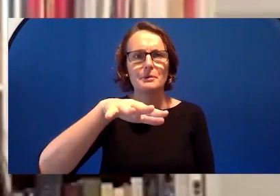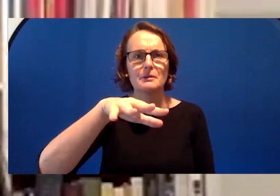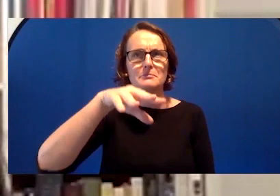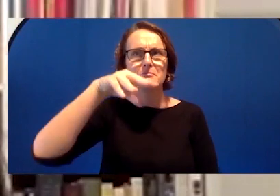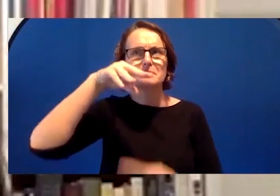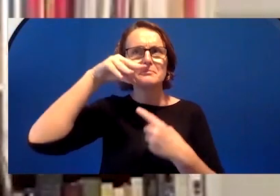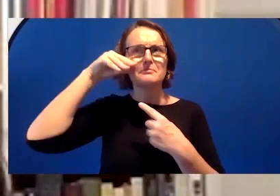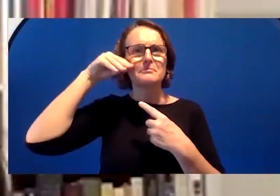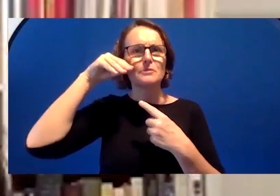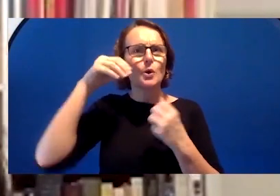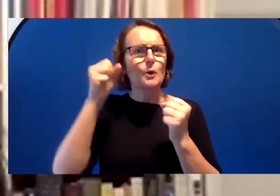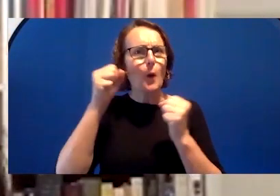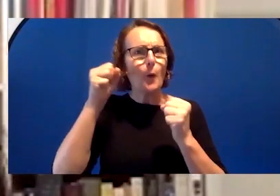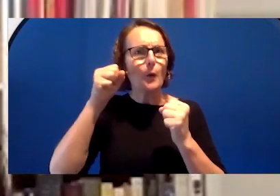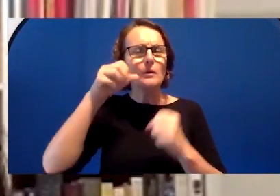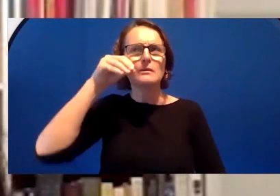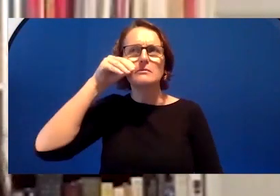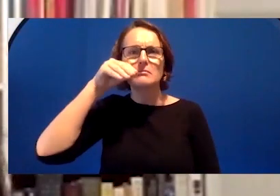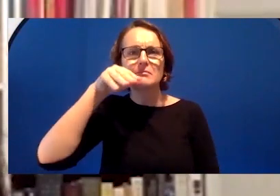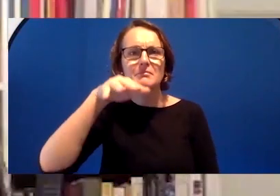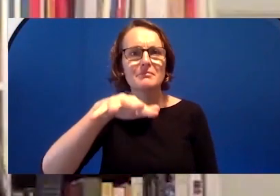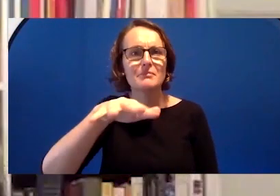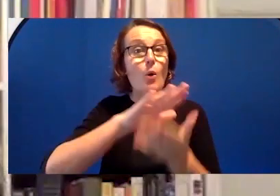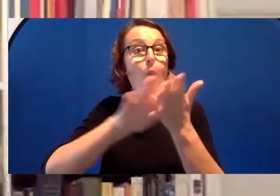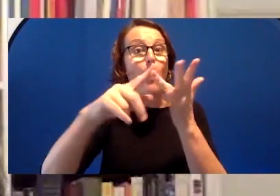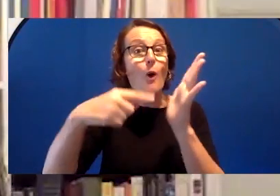in than on its way out.